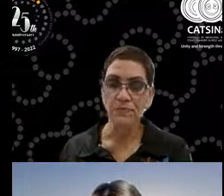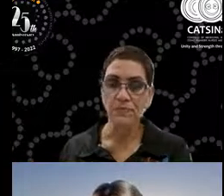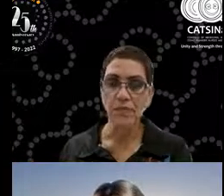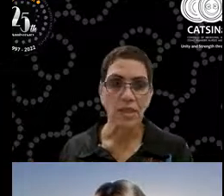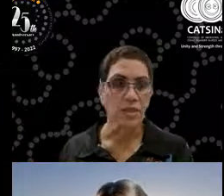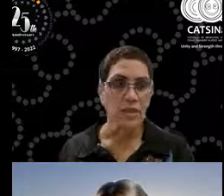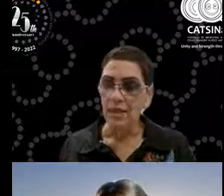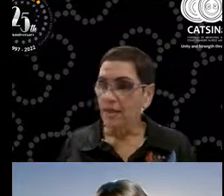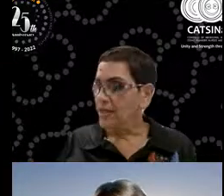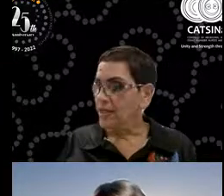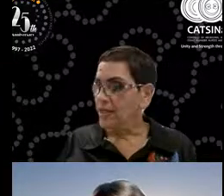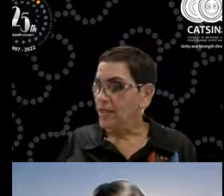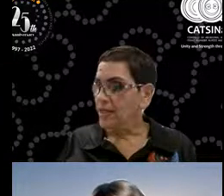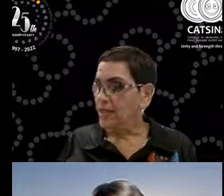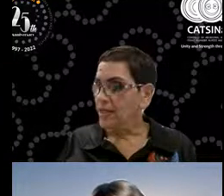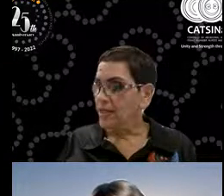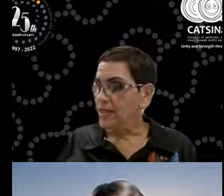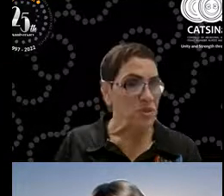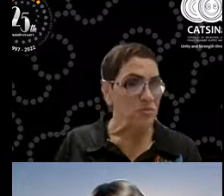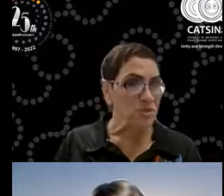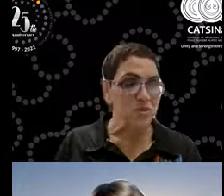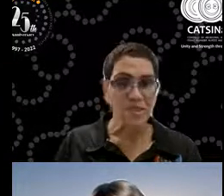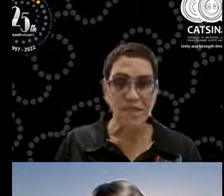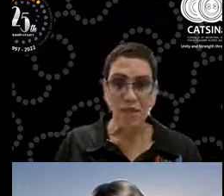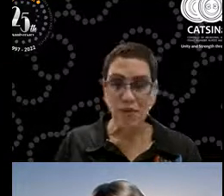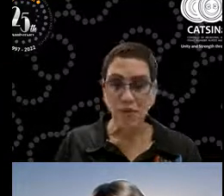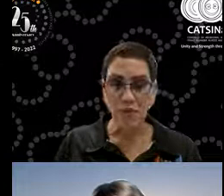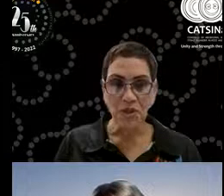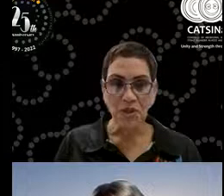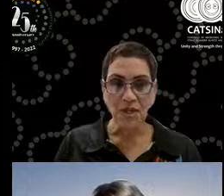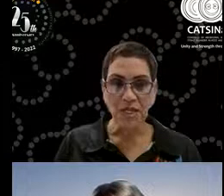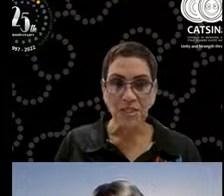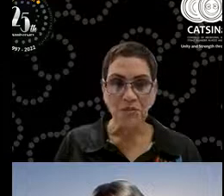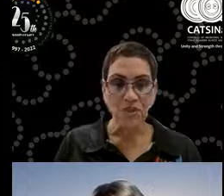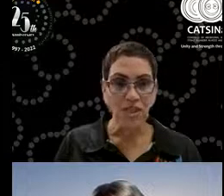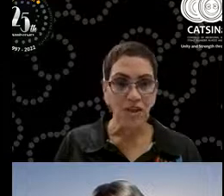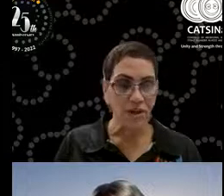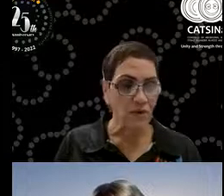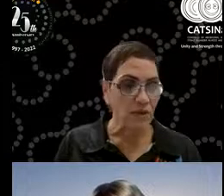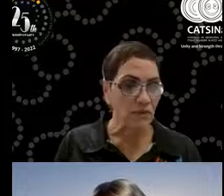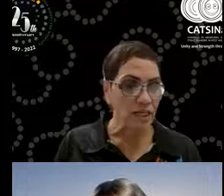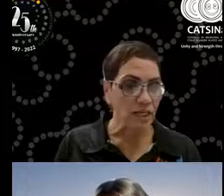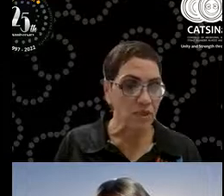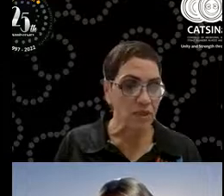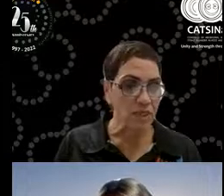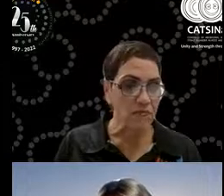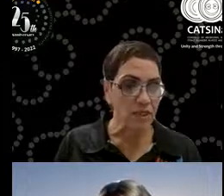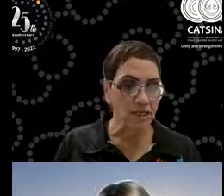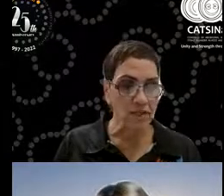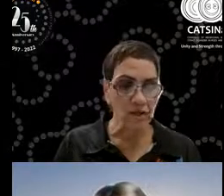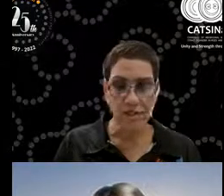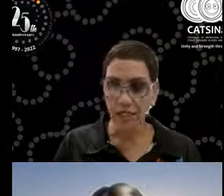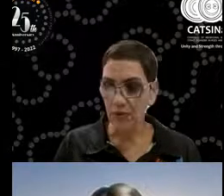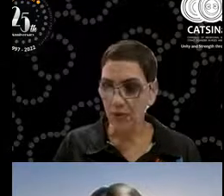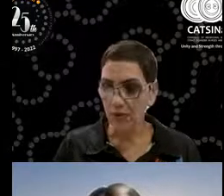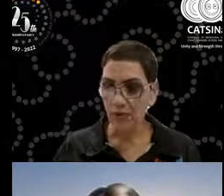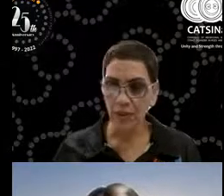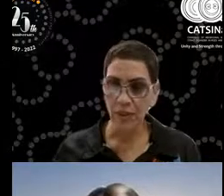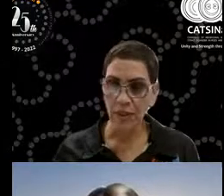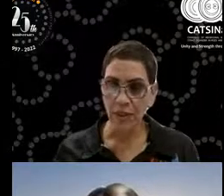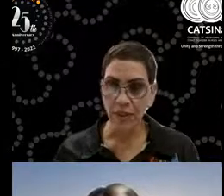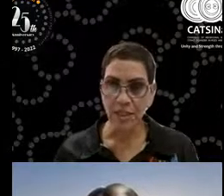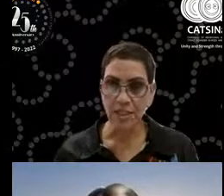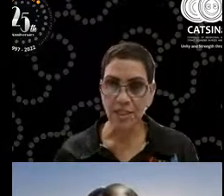system. Now, I'm just going to pause to see whether we're going to try and get this video going. Reading, do you want to give it another go, Don?